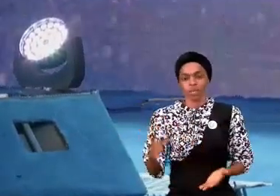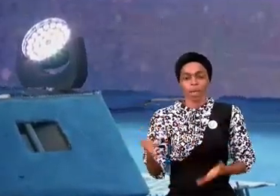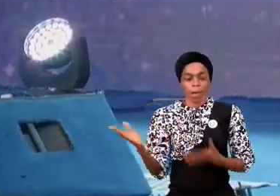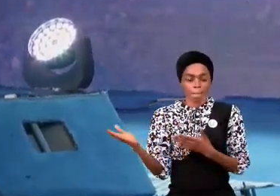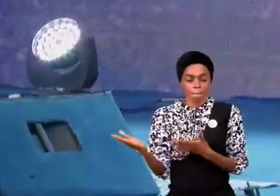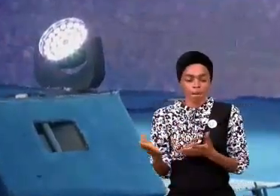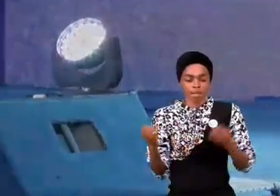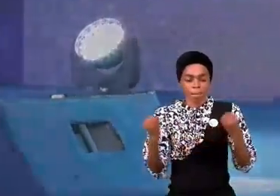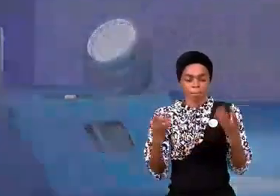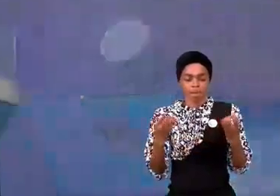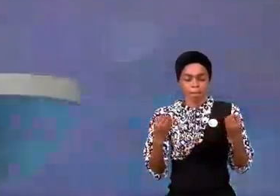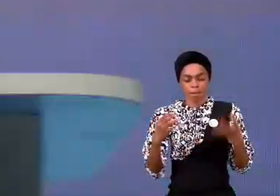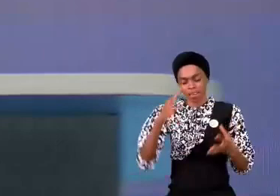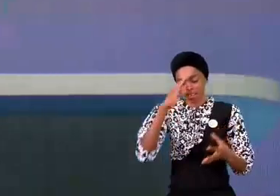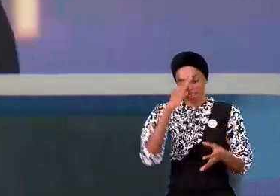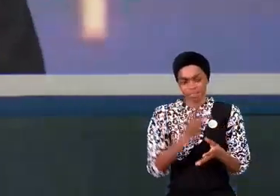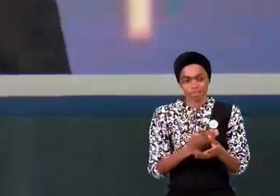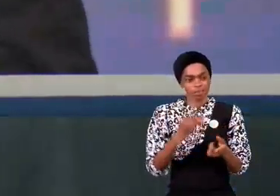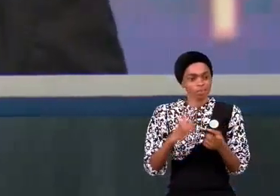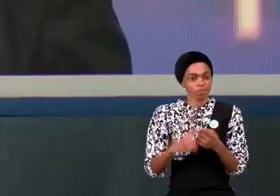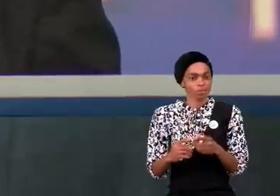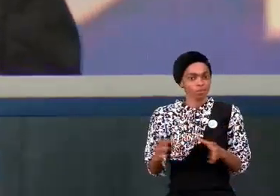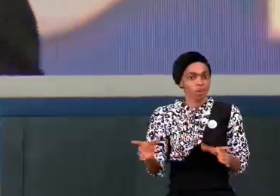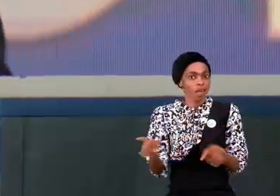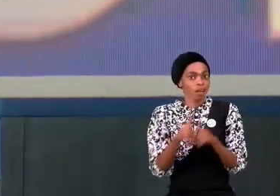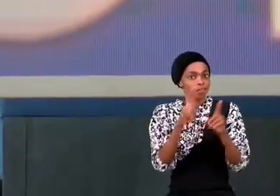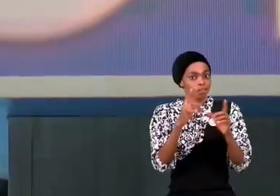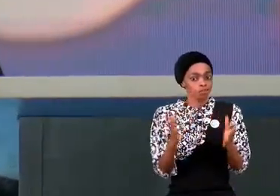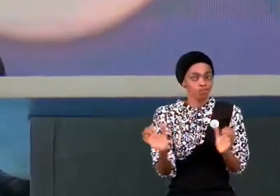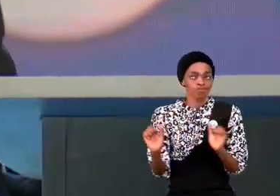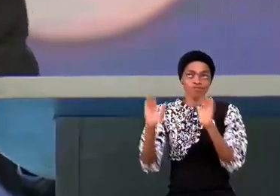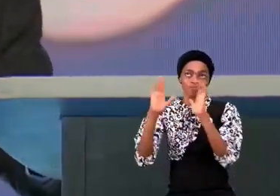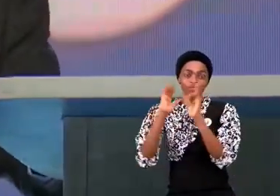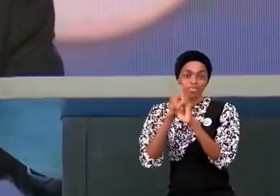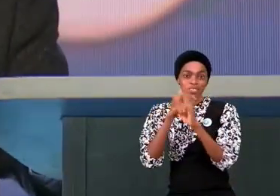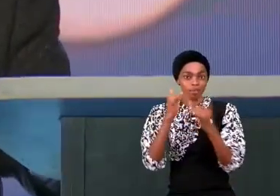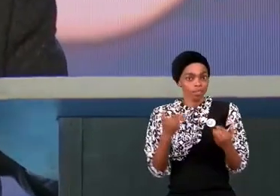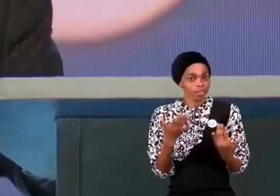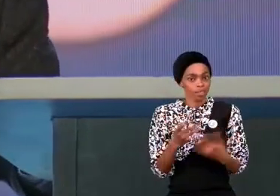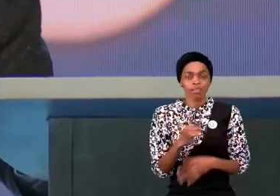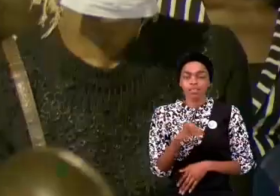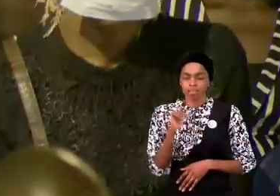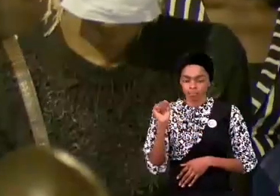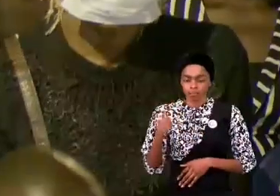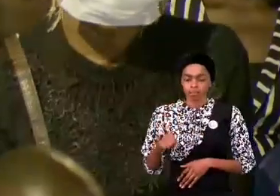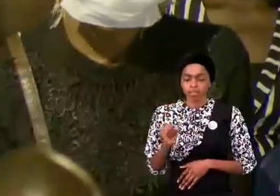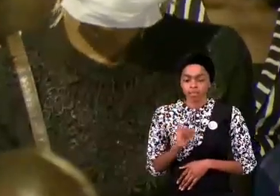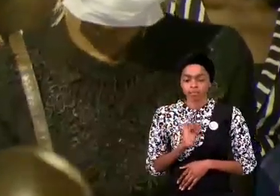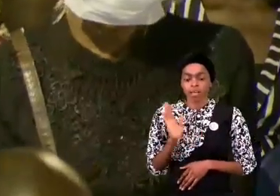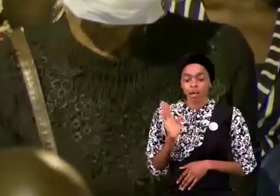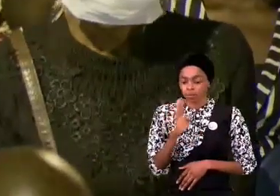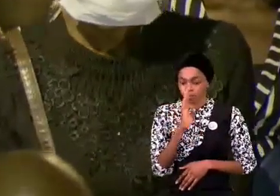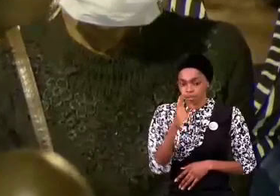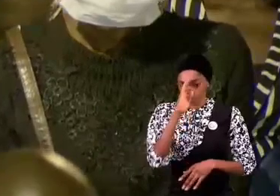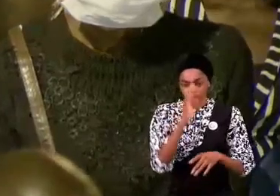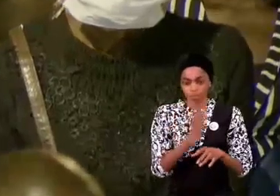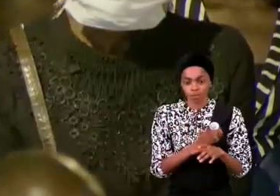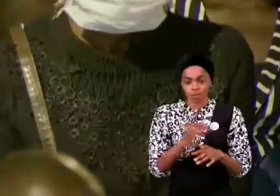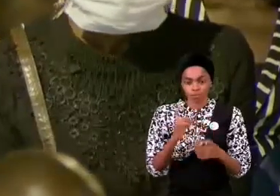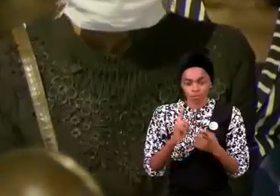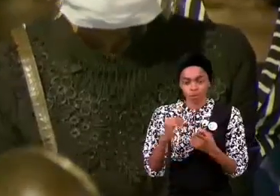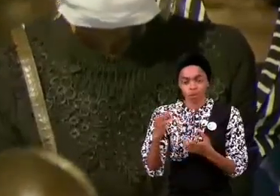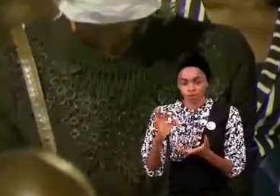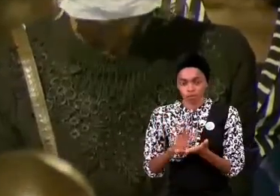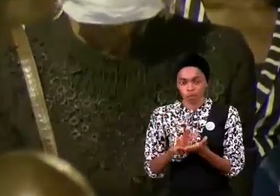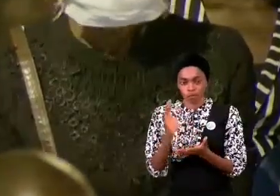you say, yes, I'll be a son for glory. I'll be a daughter for glory. He'll take you,